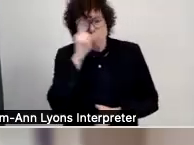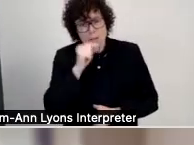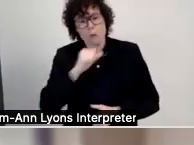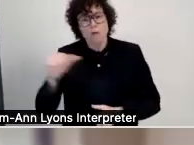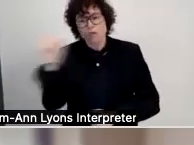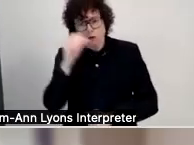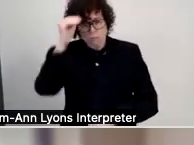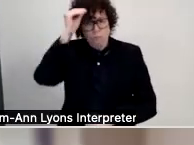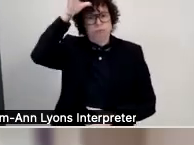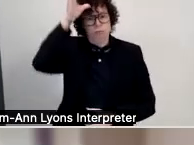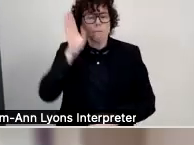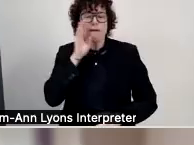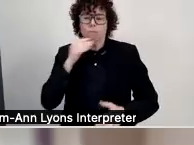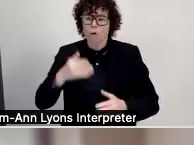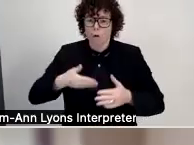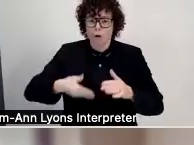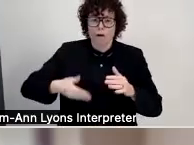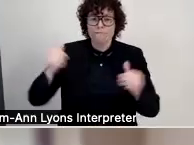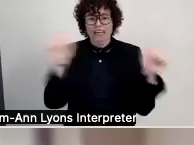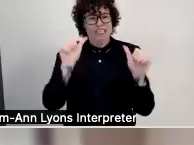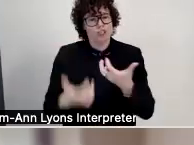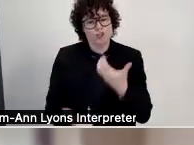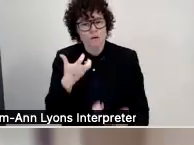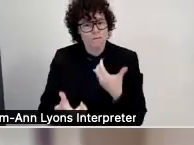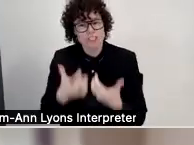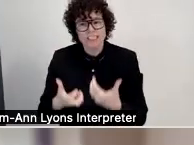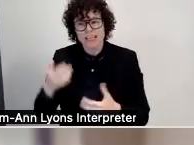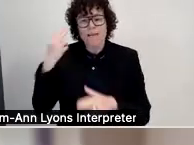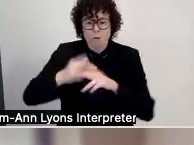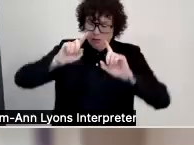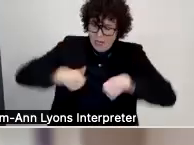graduate in order to give good health care to people with intellectual disability.